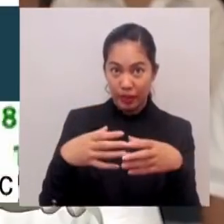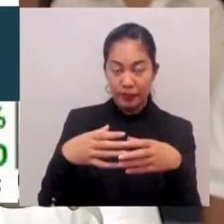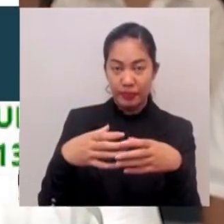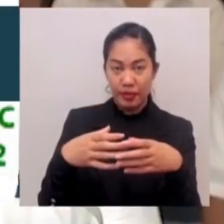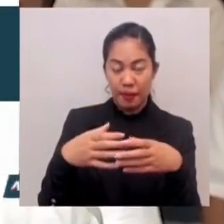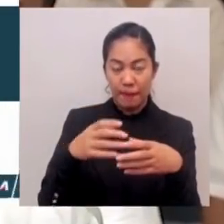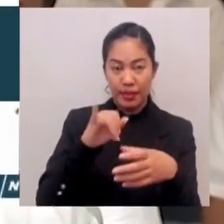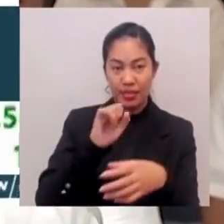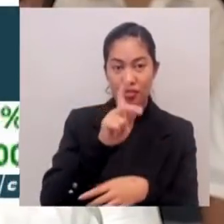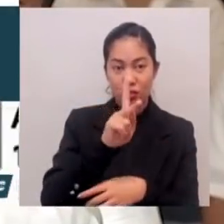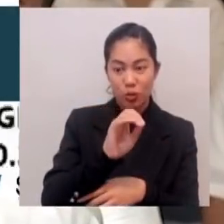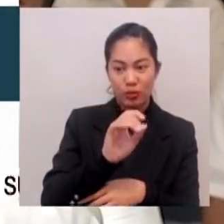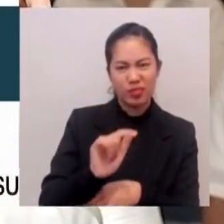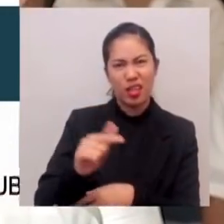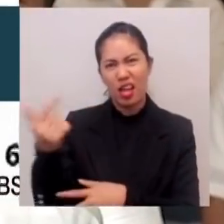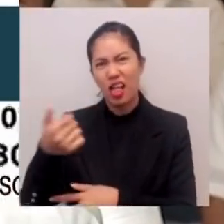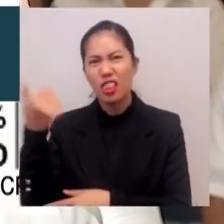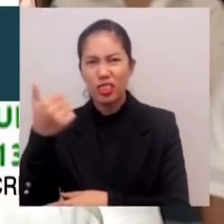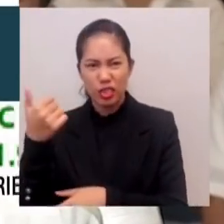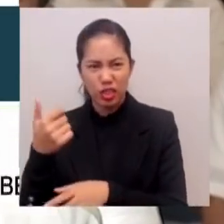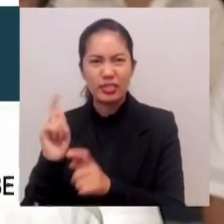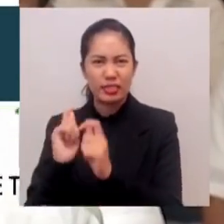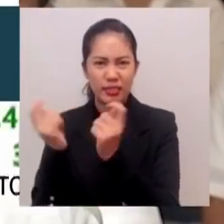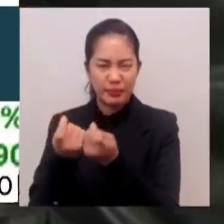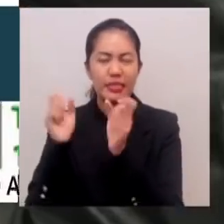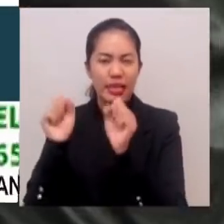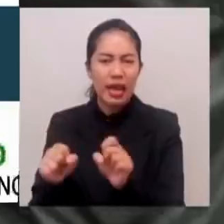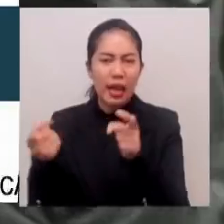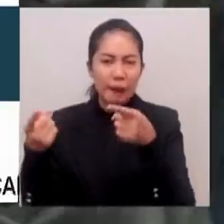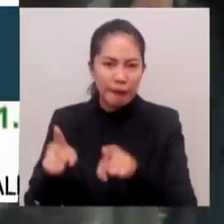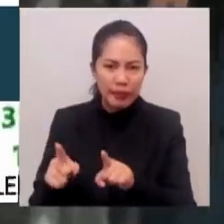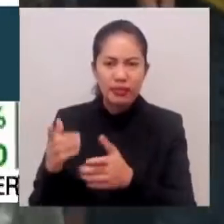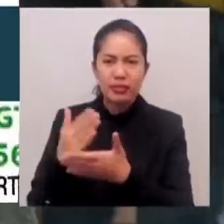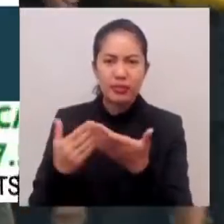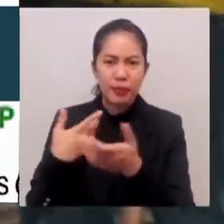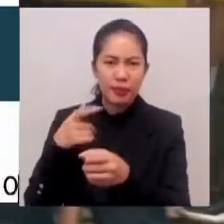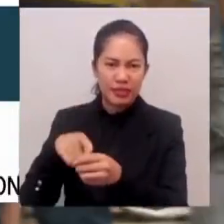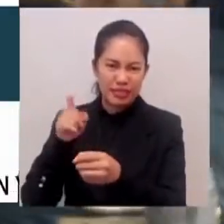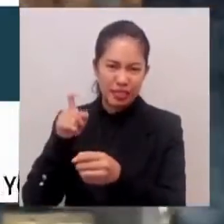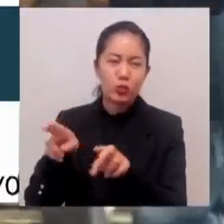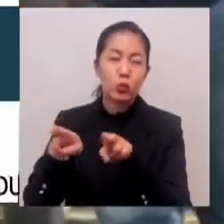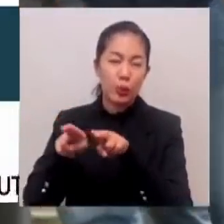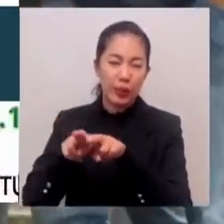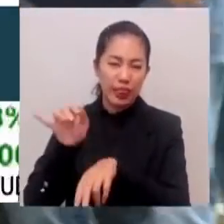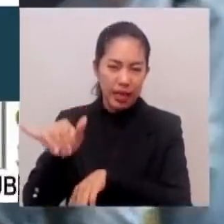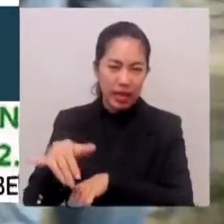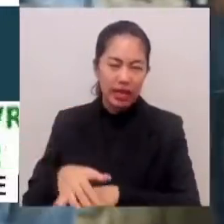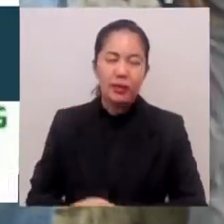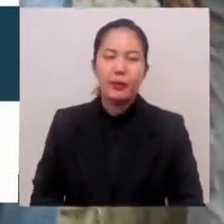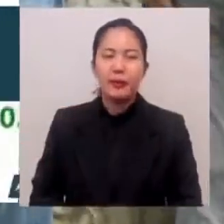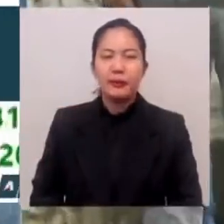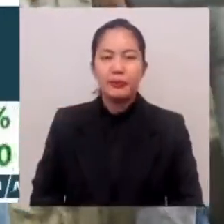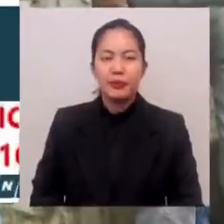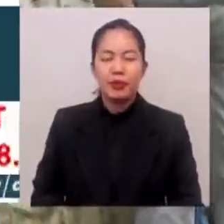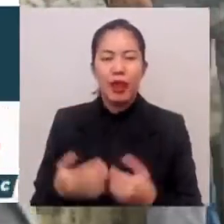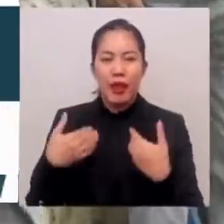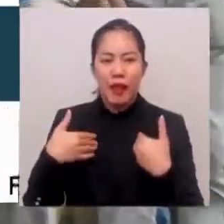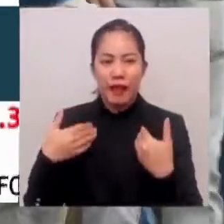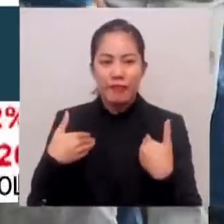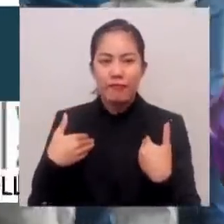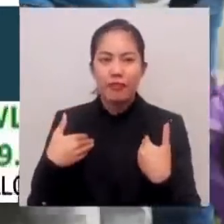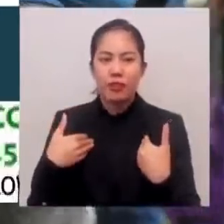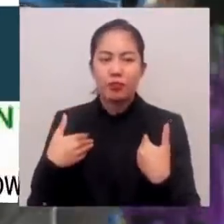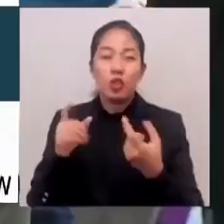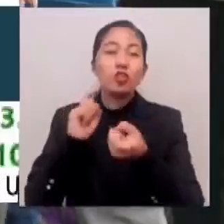with the other candidates. It's just normal and expected to have differences within